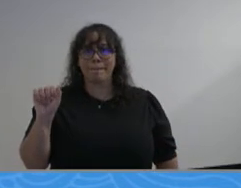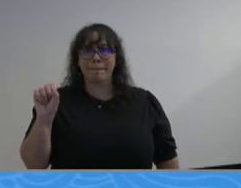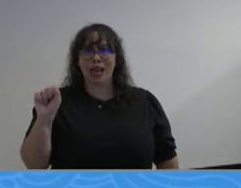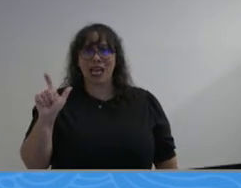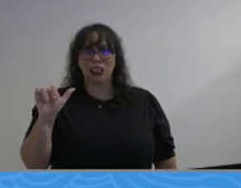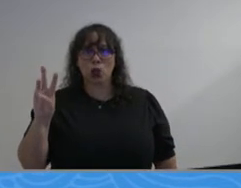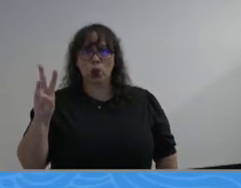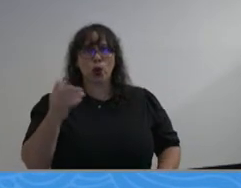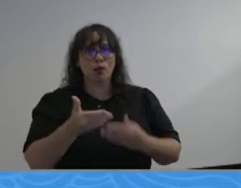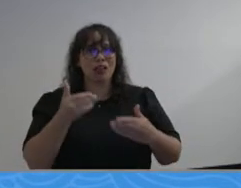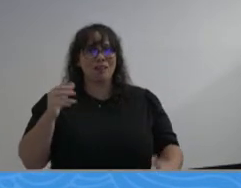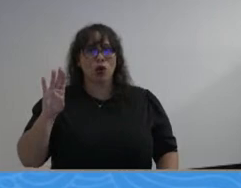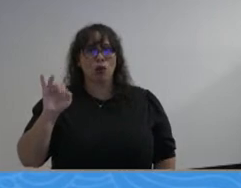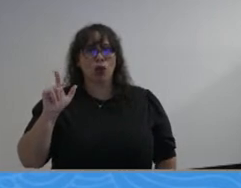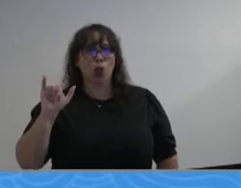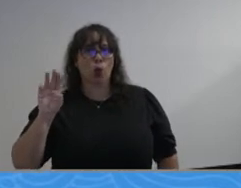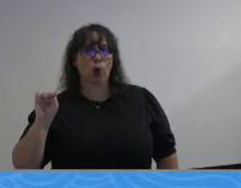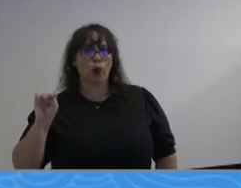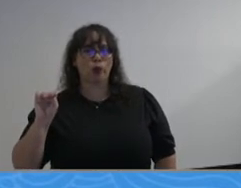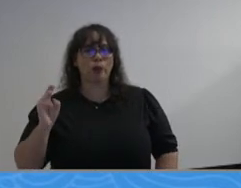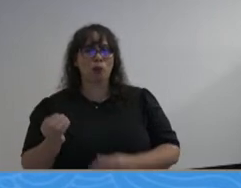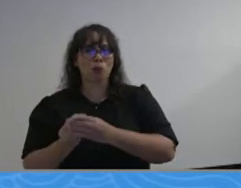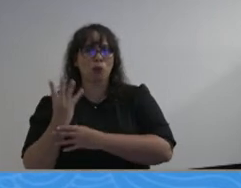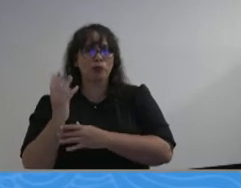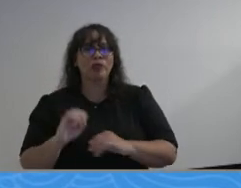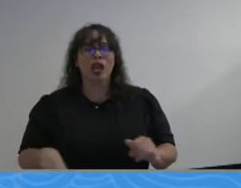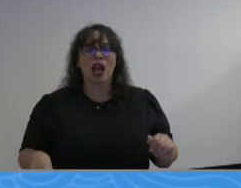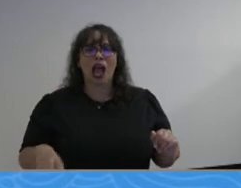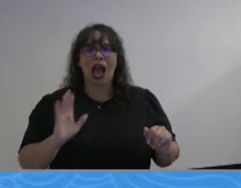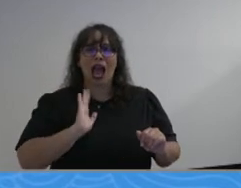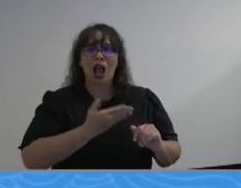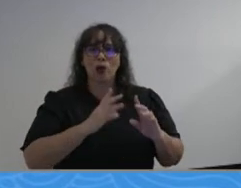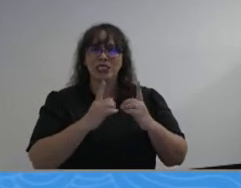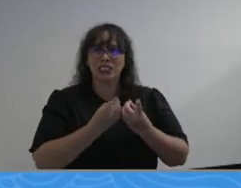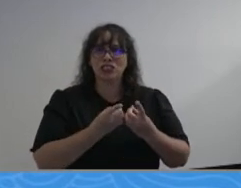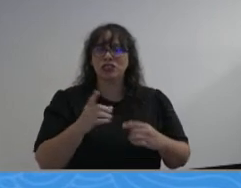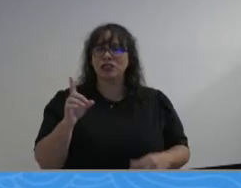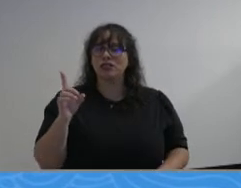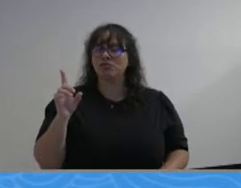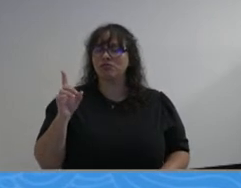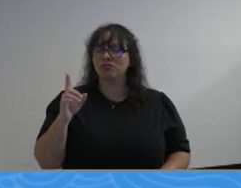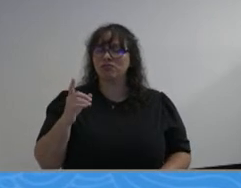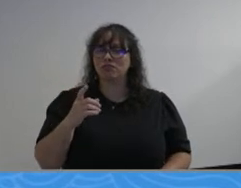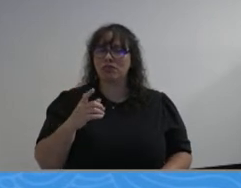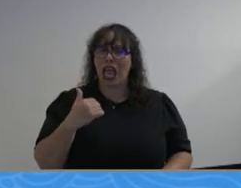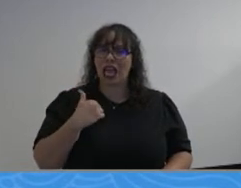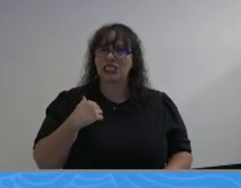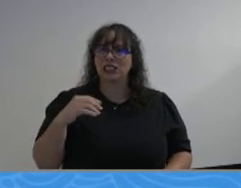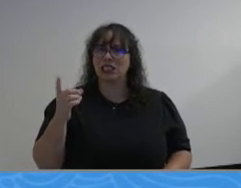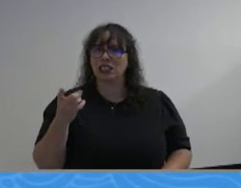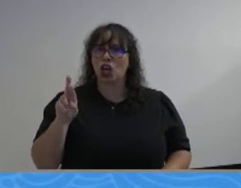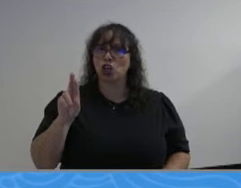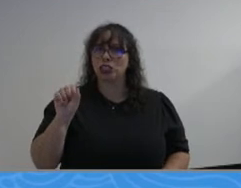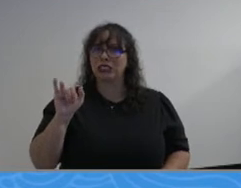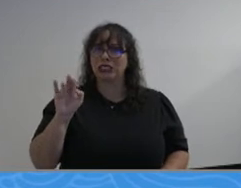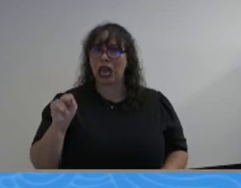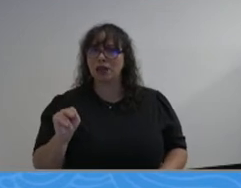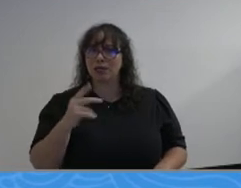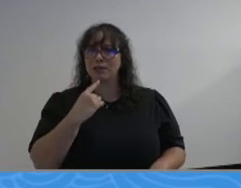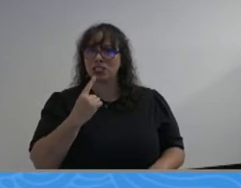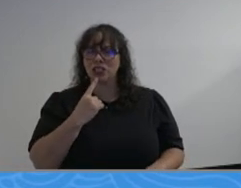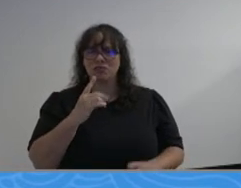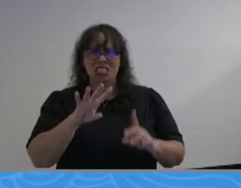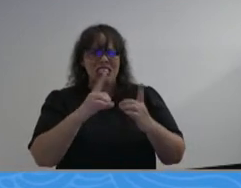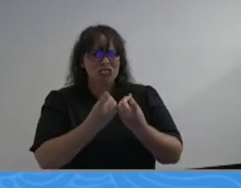Bloom. And I know that our district has, as Dr. Simon mentioned, has put some things in place or making strides. We